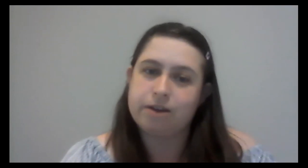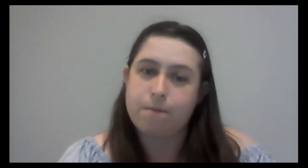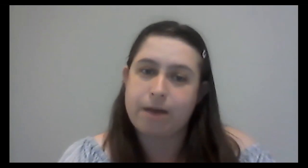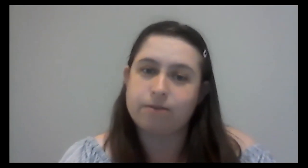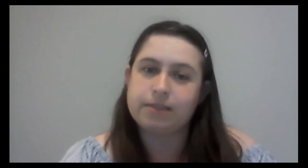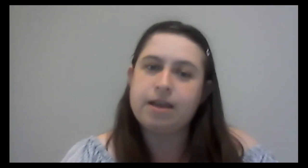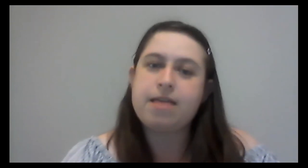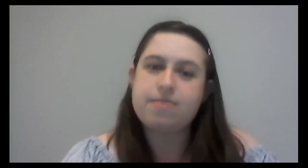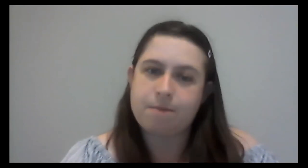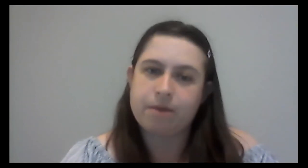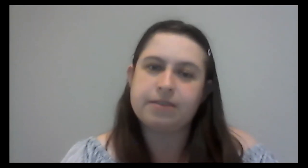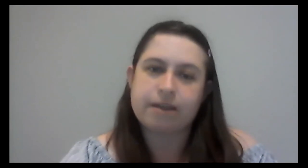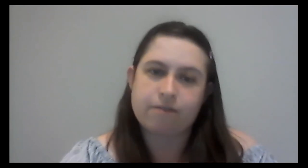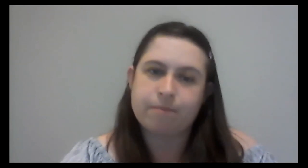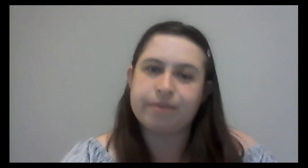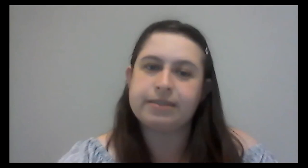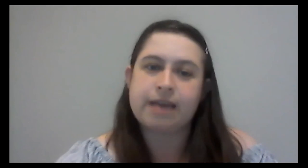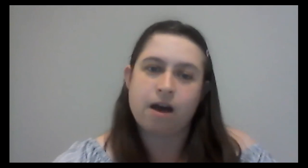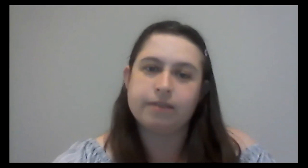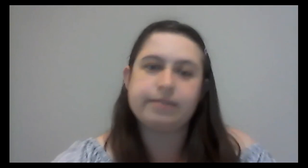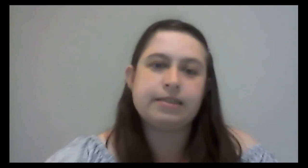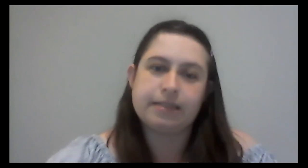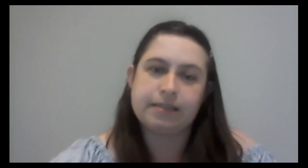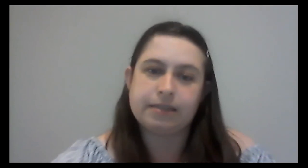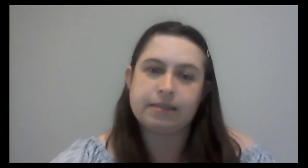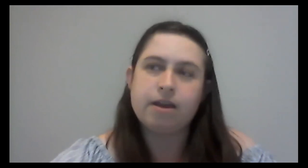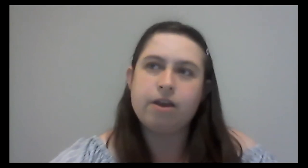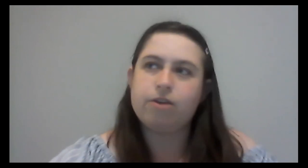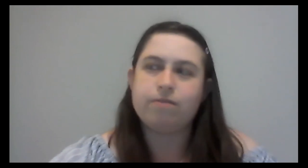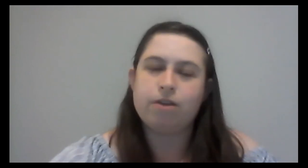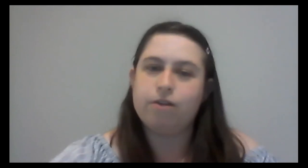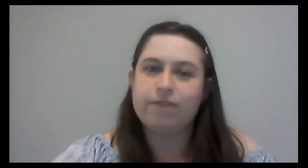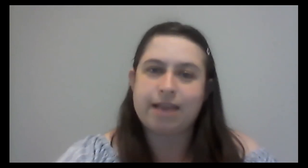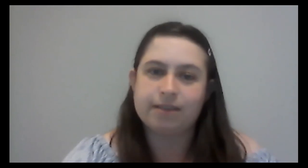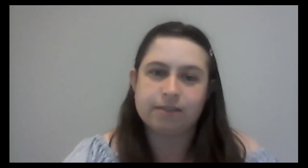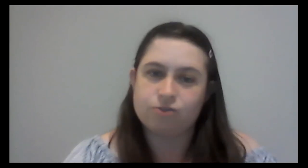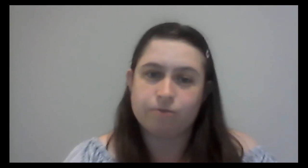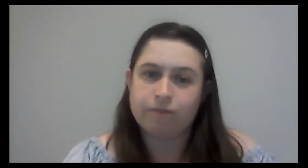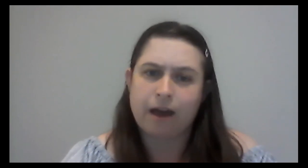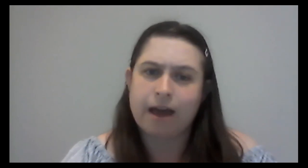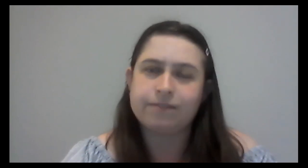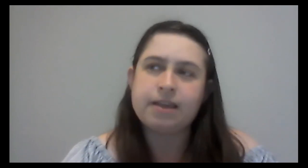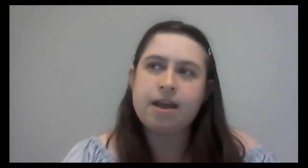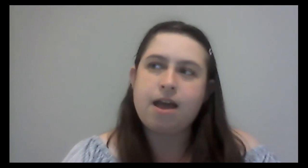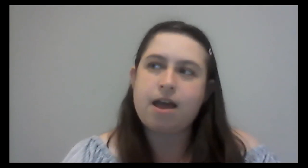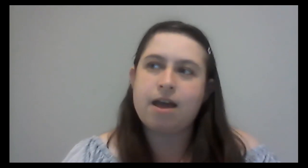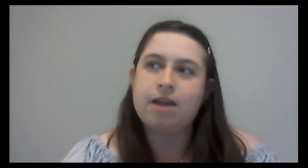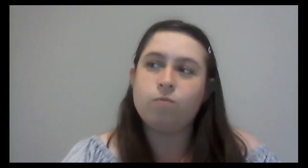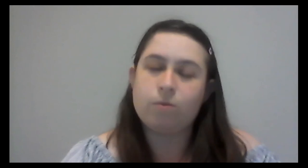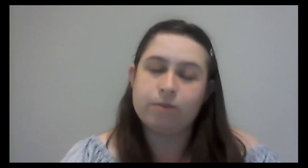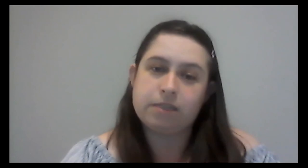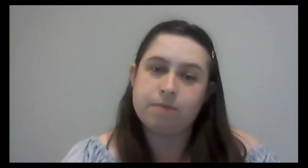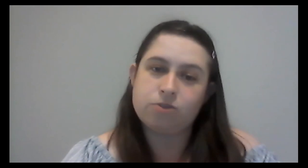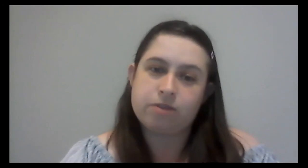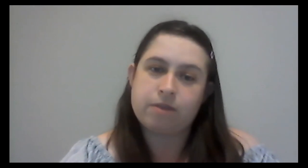us to know about their mothers, their grandmothers, their aunts, their sisters, who've led these extraordinary lives. And